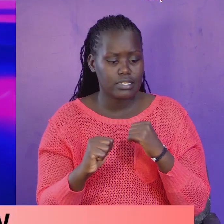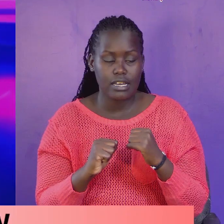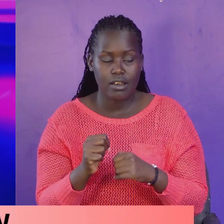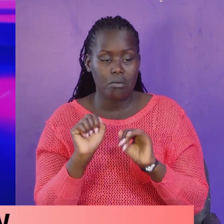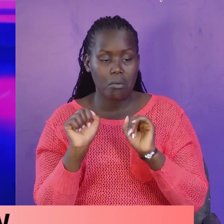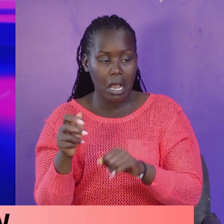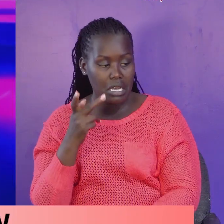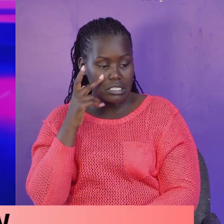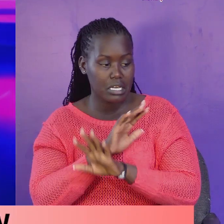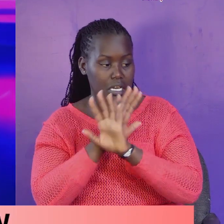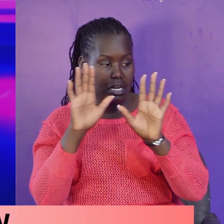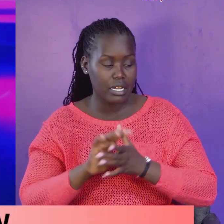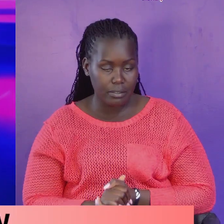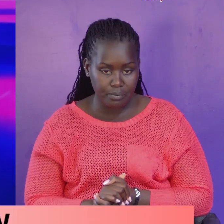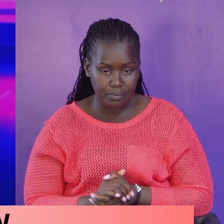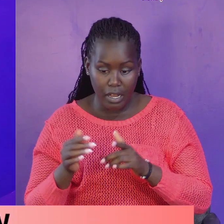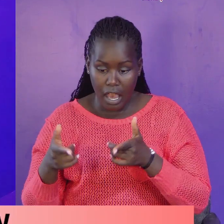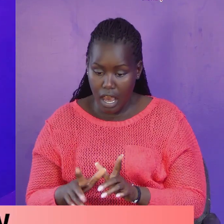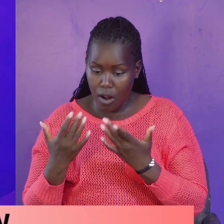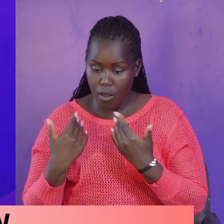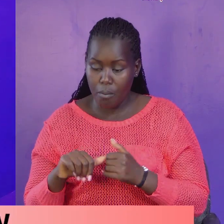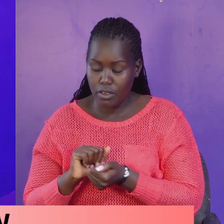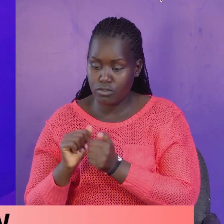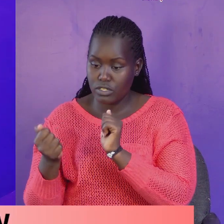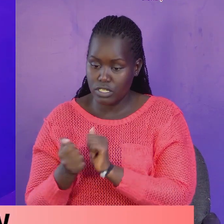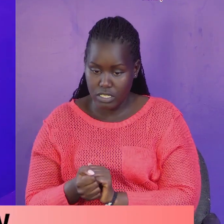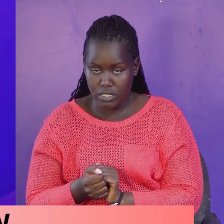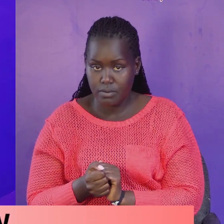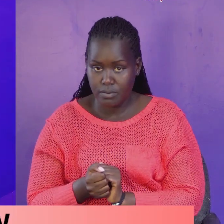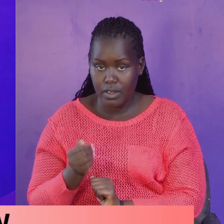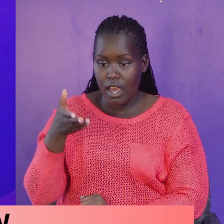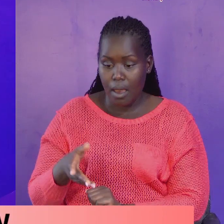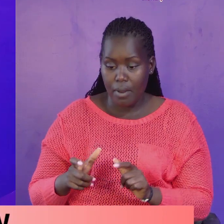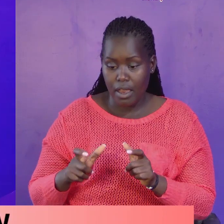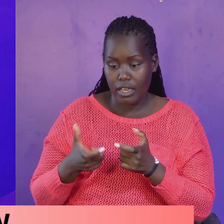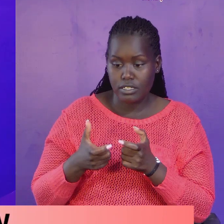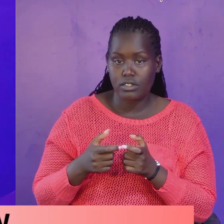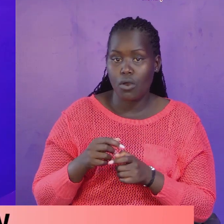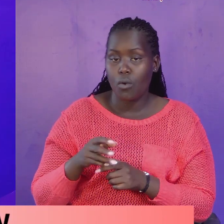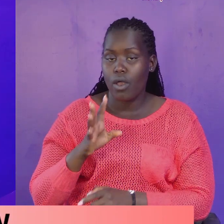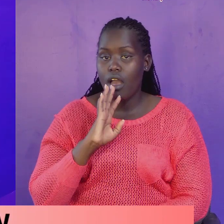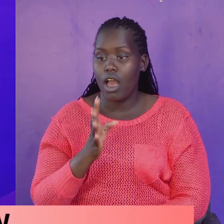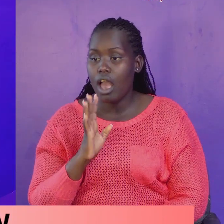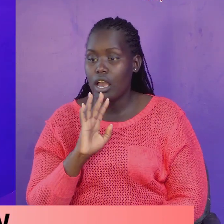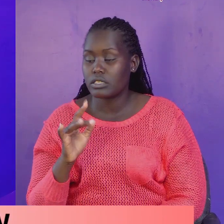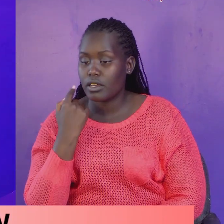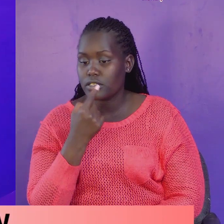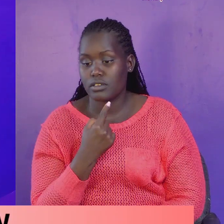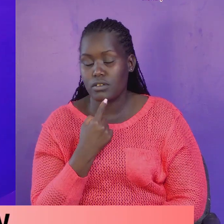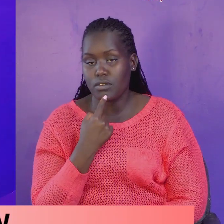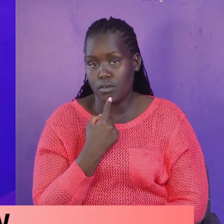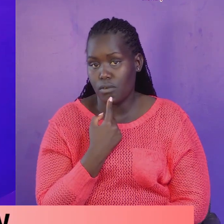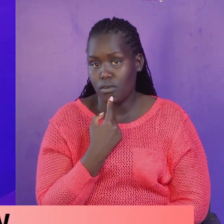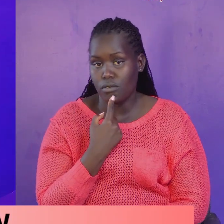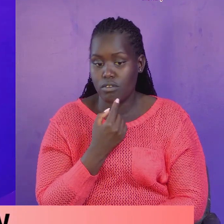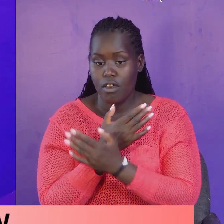tu. Let me rectify. It is the same me and you. Eh, Here in studio, we are talking as friends, as colleagues,